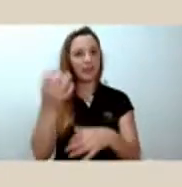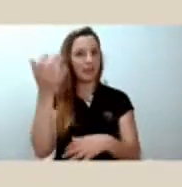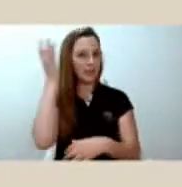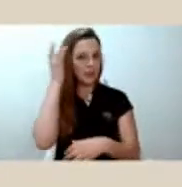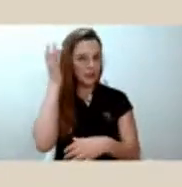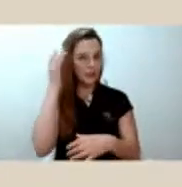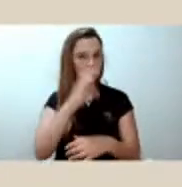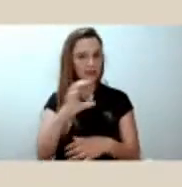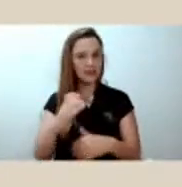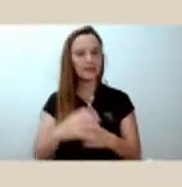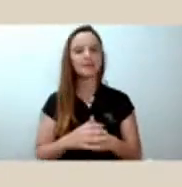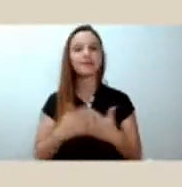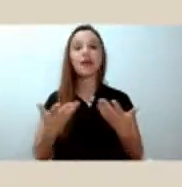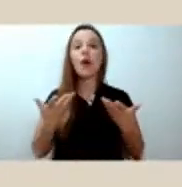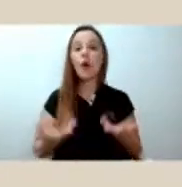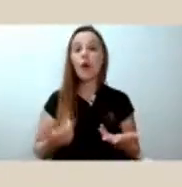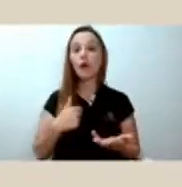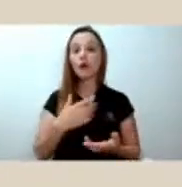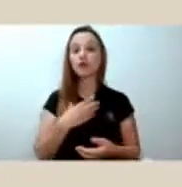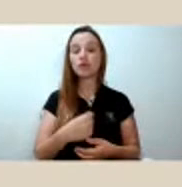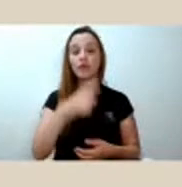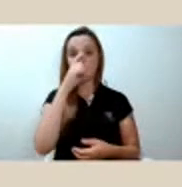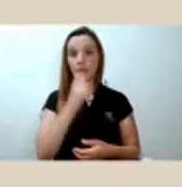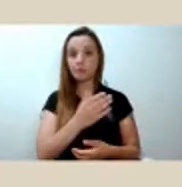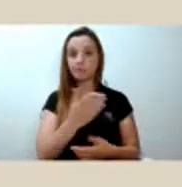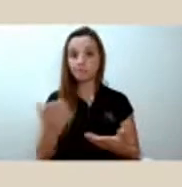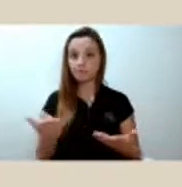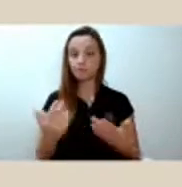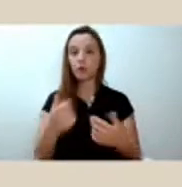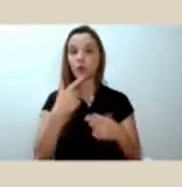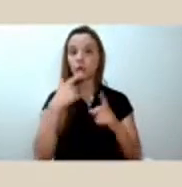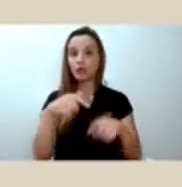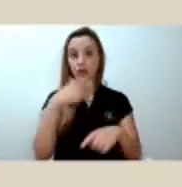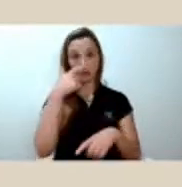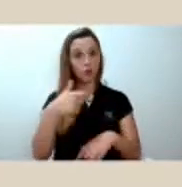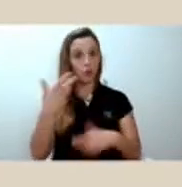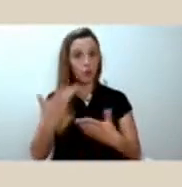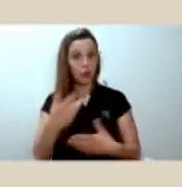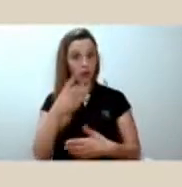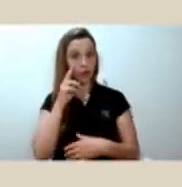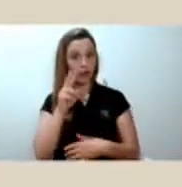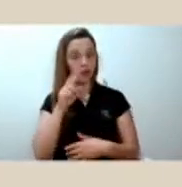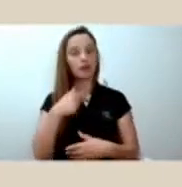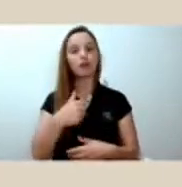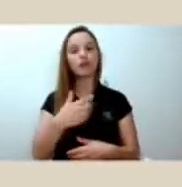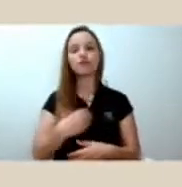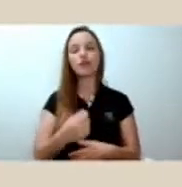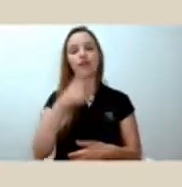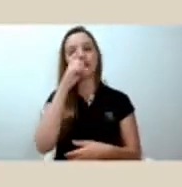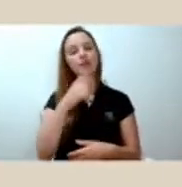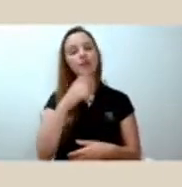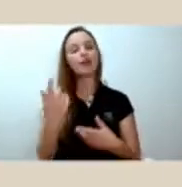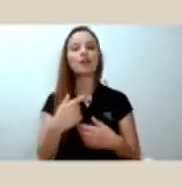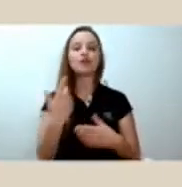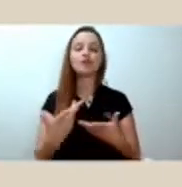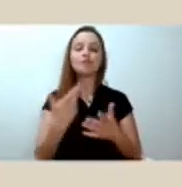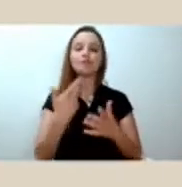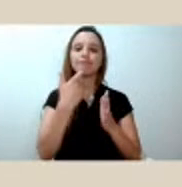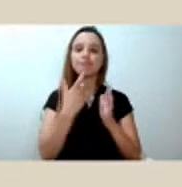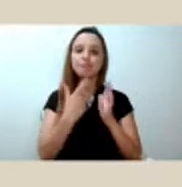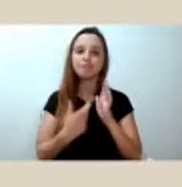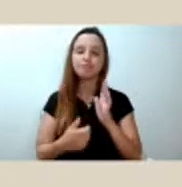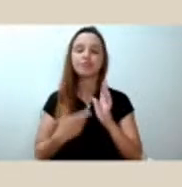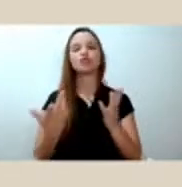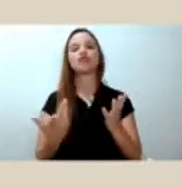time, I want to remind you, the audience, again, that we are taking questions, so feel free to ask your questions.